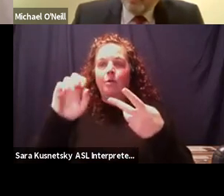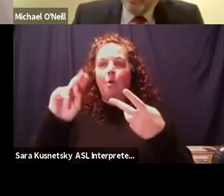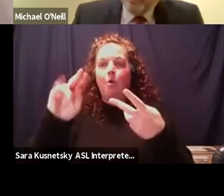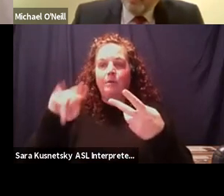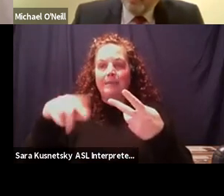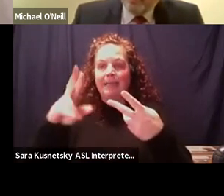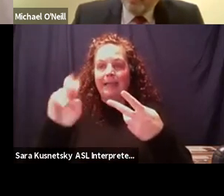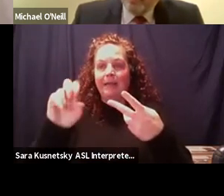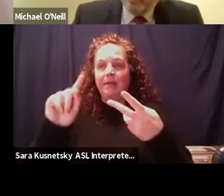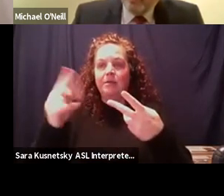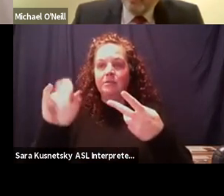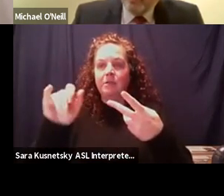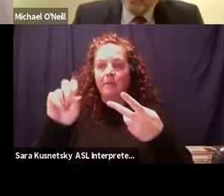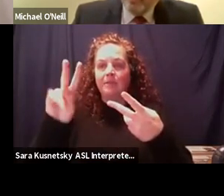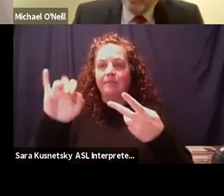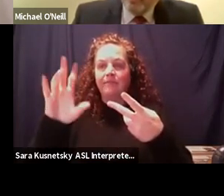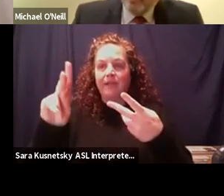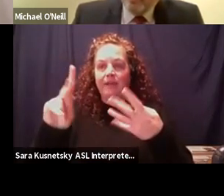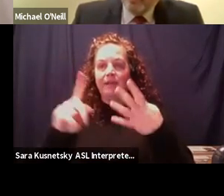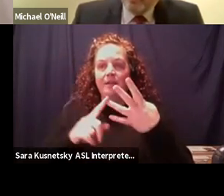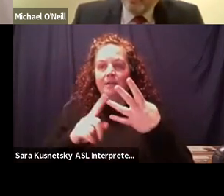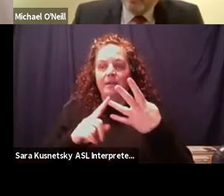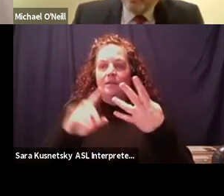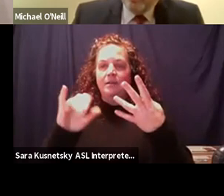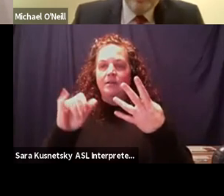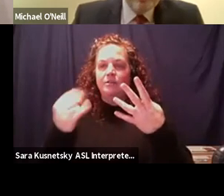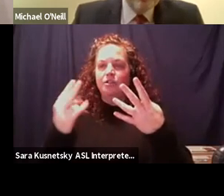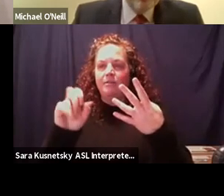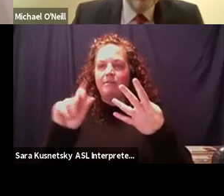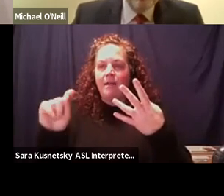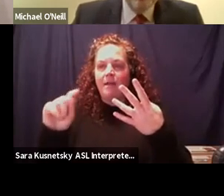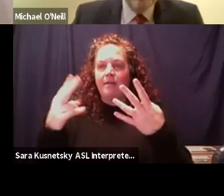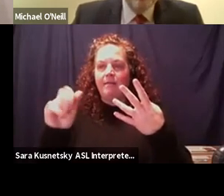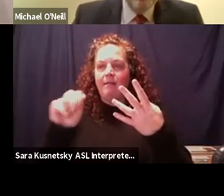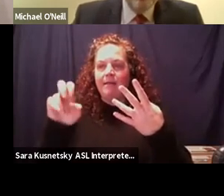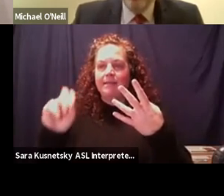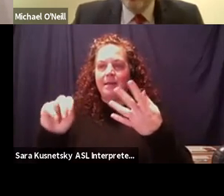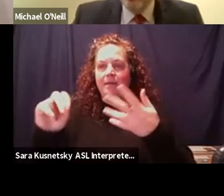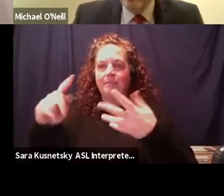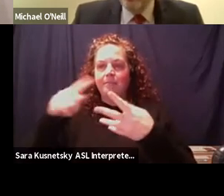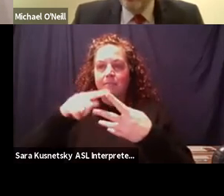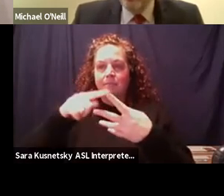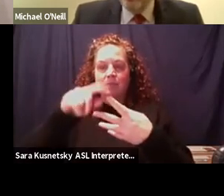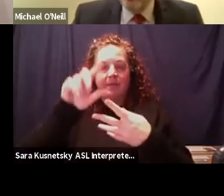Robin Gomez. If you could please raise your hand virtually in Zoom. Sama?